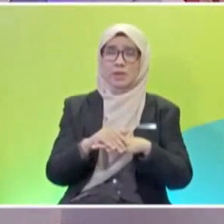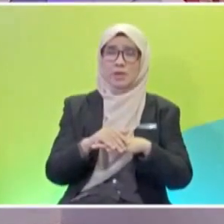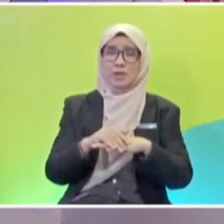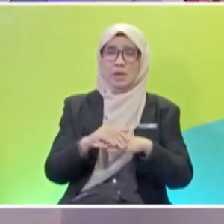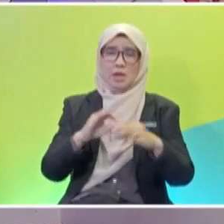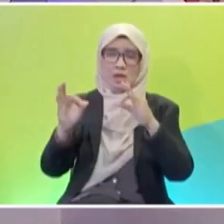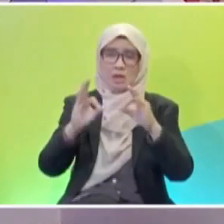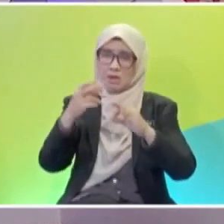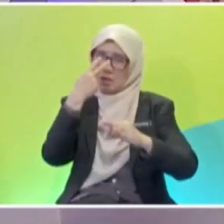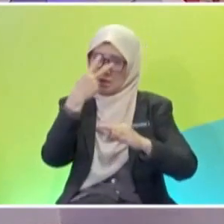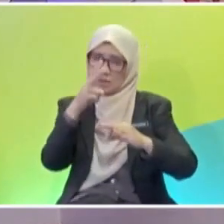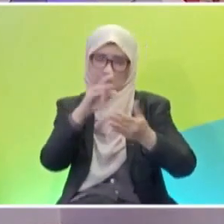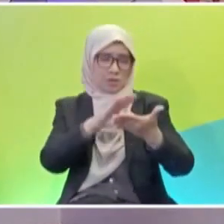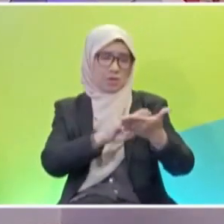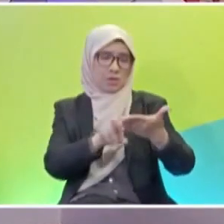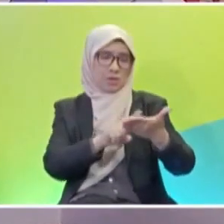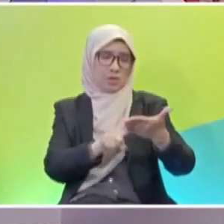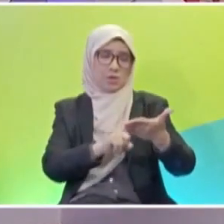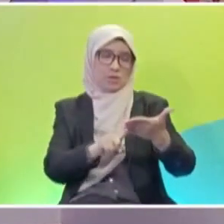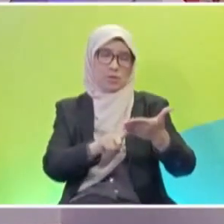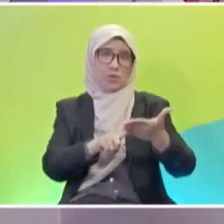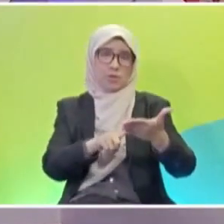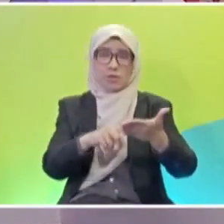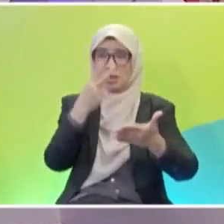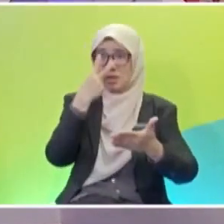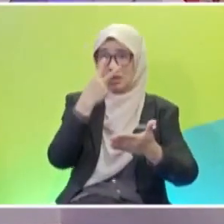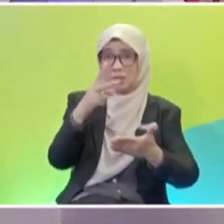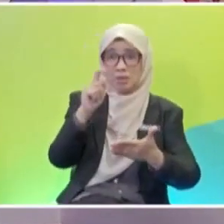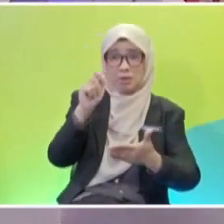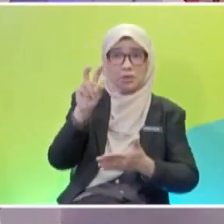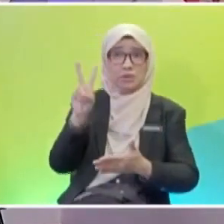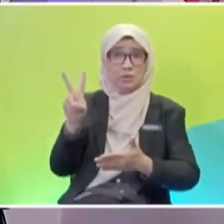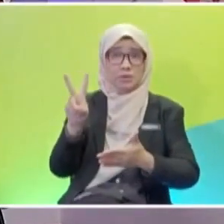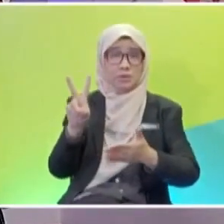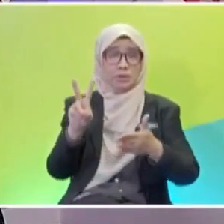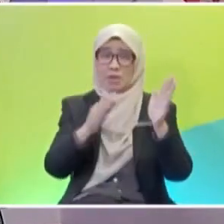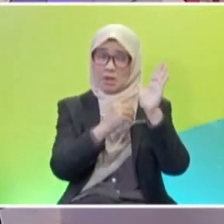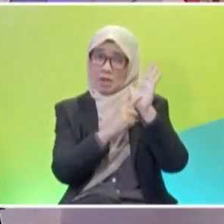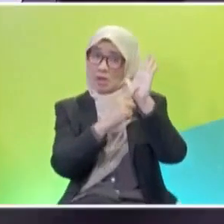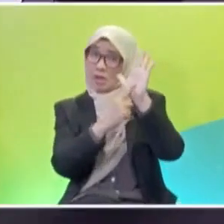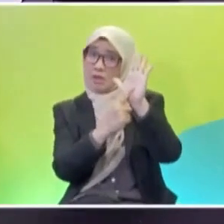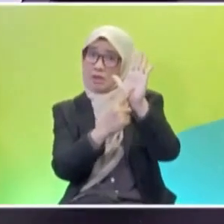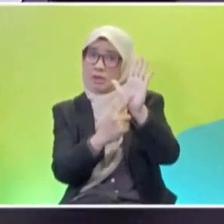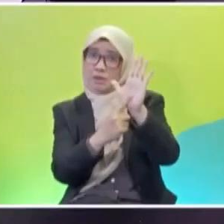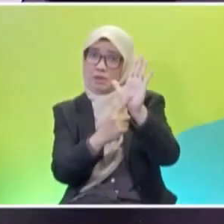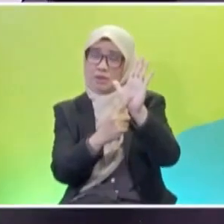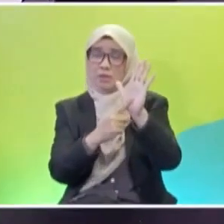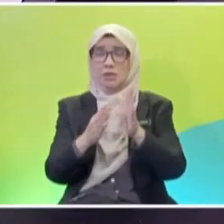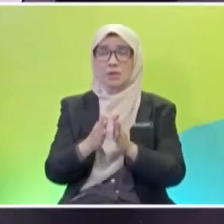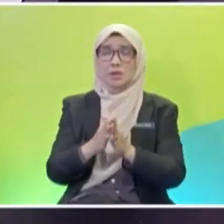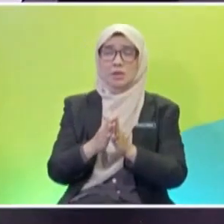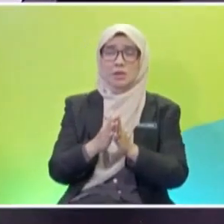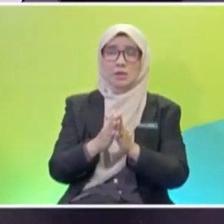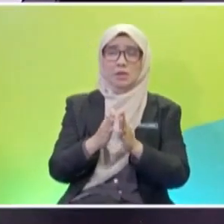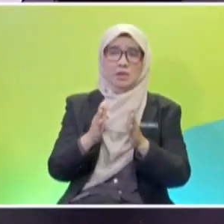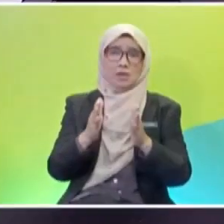even on mass media, on television, or even on billboards as we are driving, sometimes you may not consciously